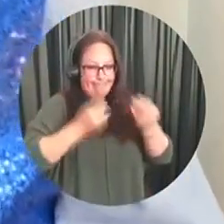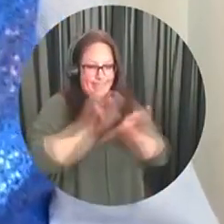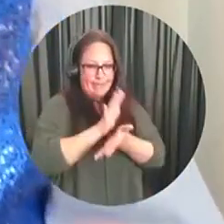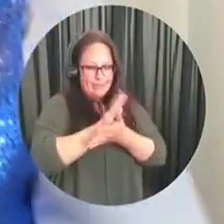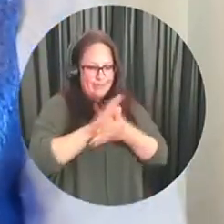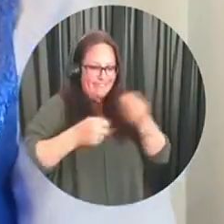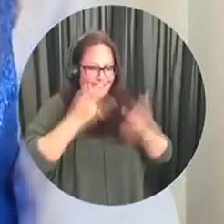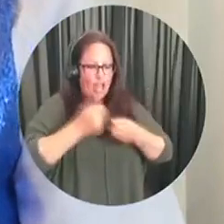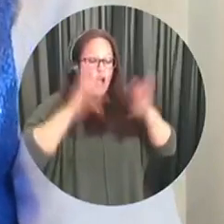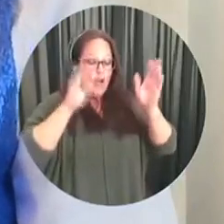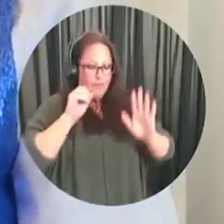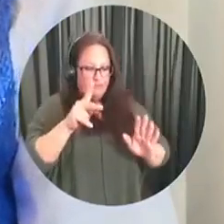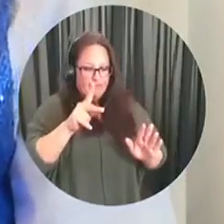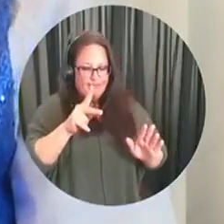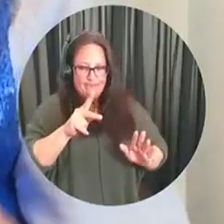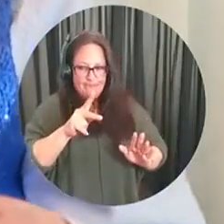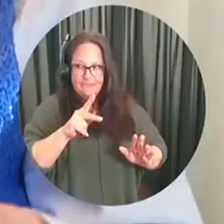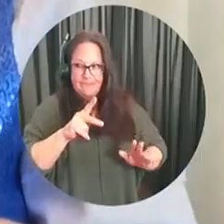Okay,